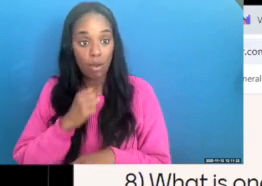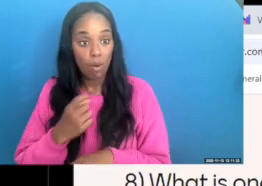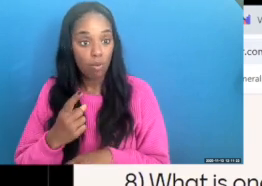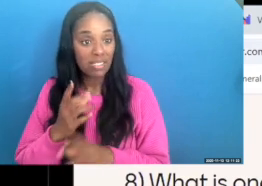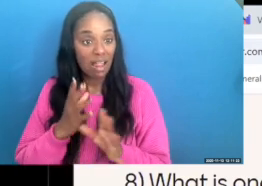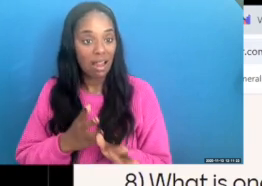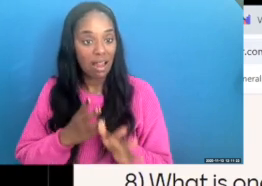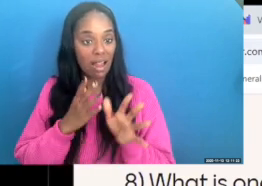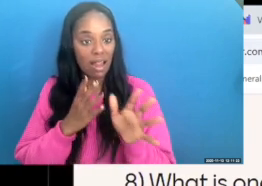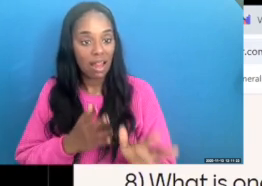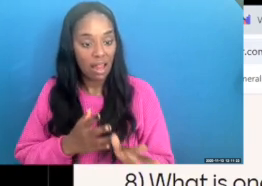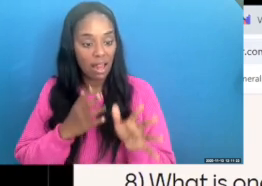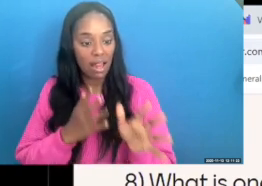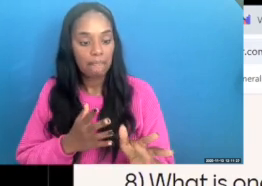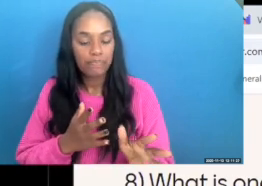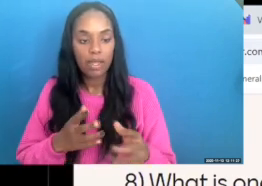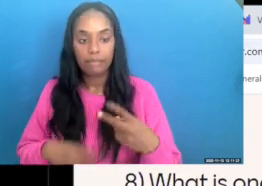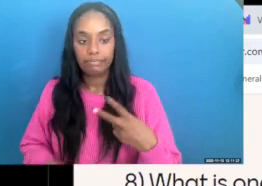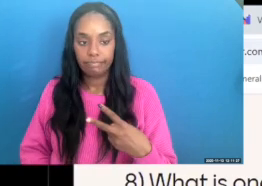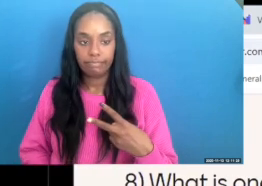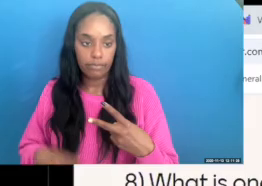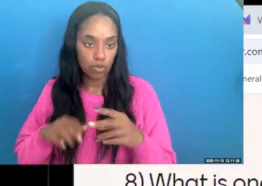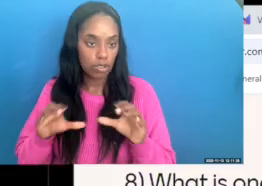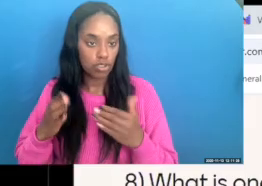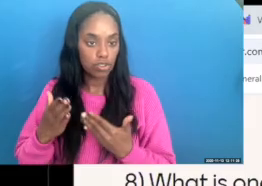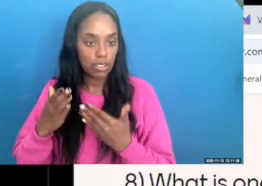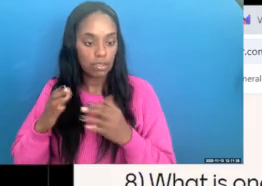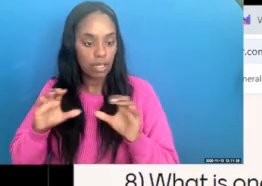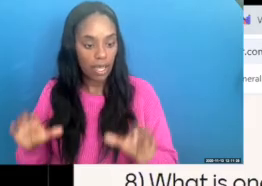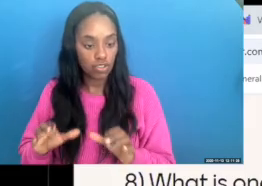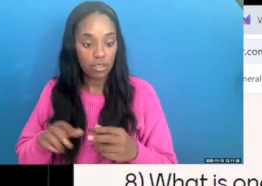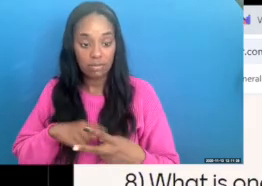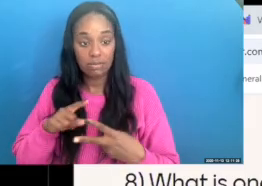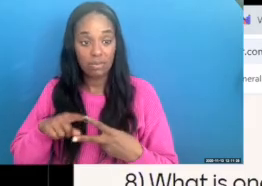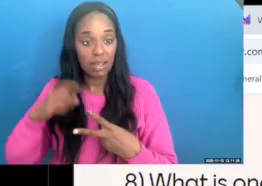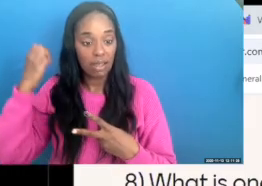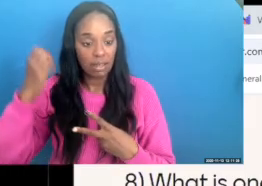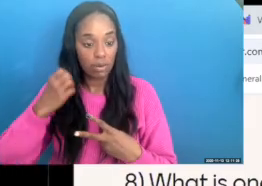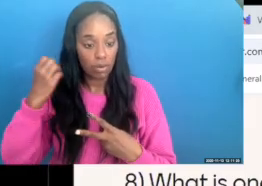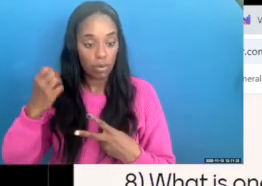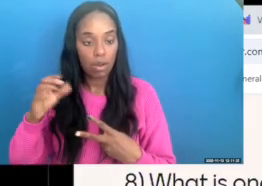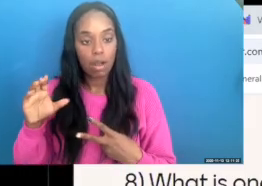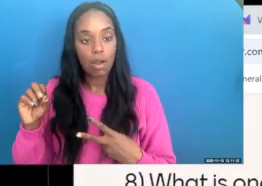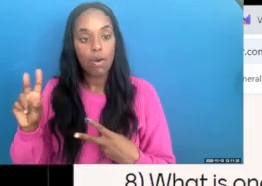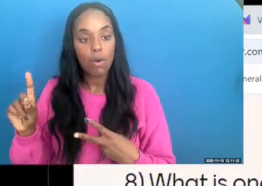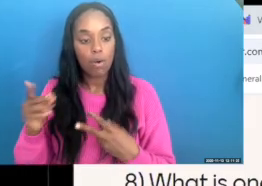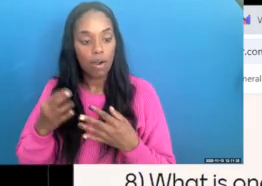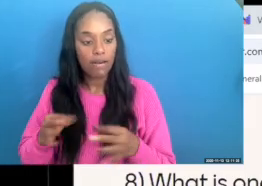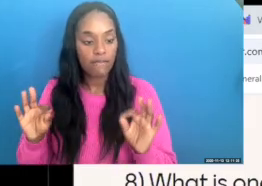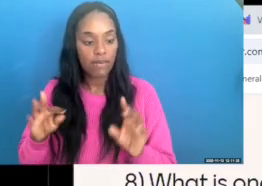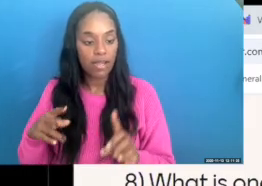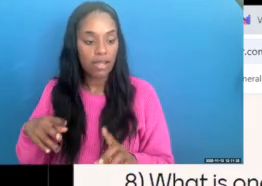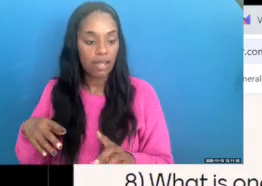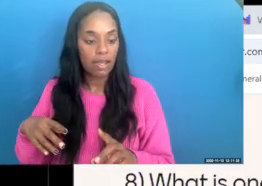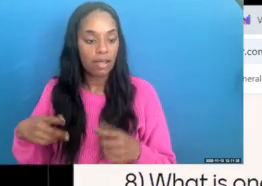grants are for doing new things, adding new chargers, etc. But the old ones sit there and deteriorate. And